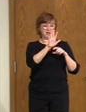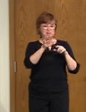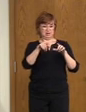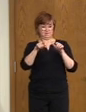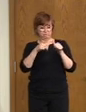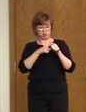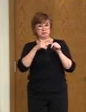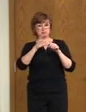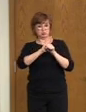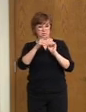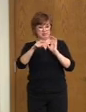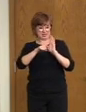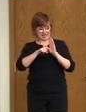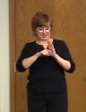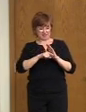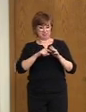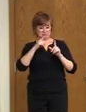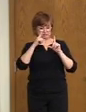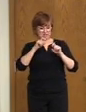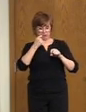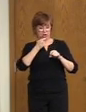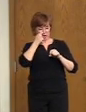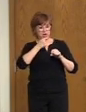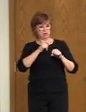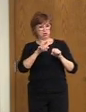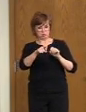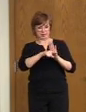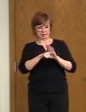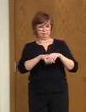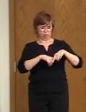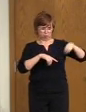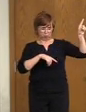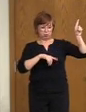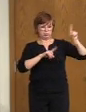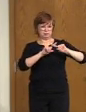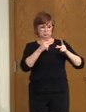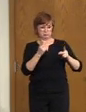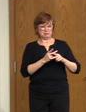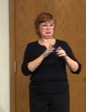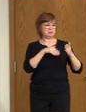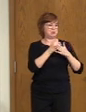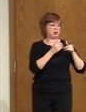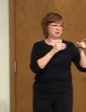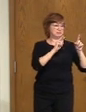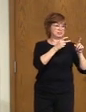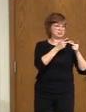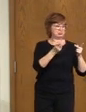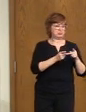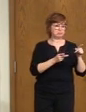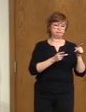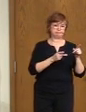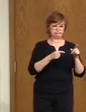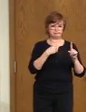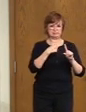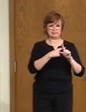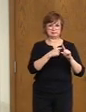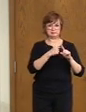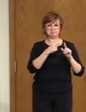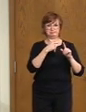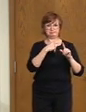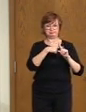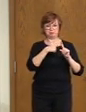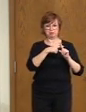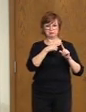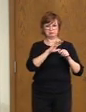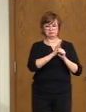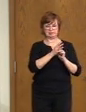it's a very complex undertaking. Again, credit goes to the staff in both in extended care and other staff who are managing it. But